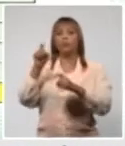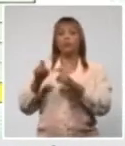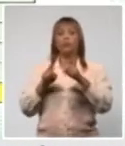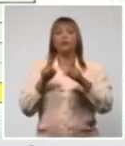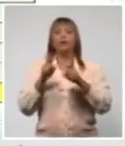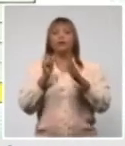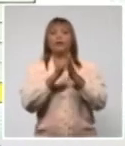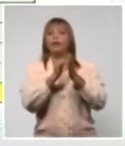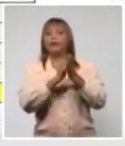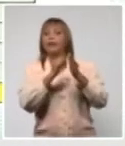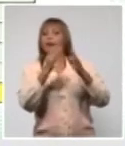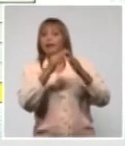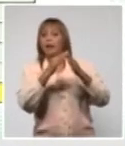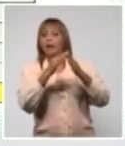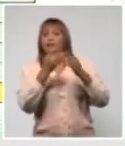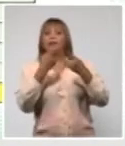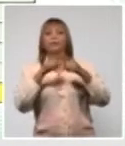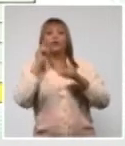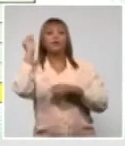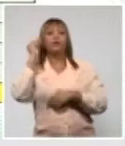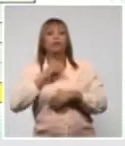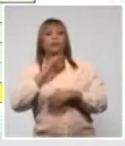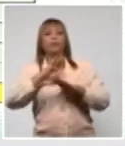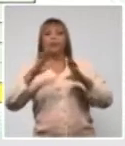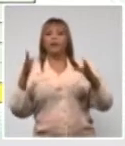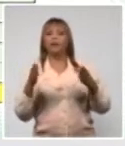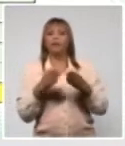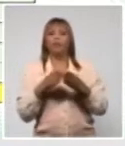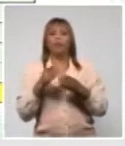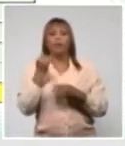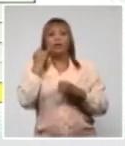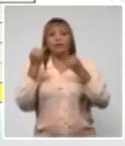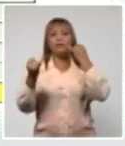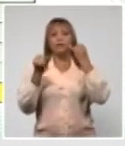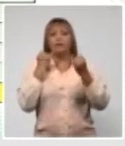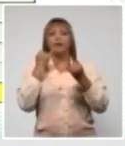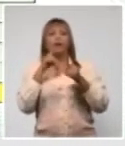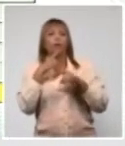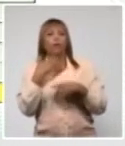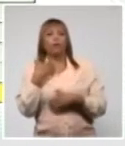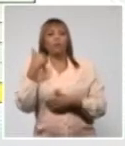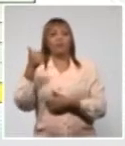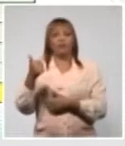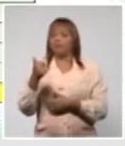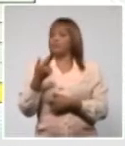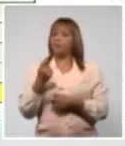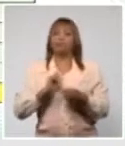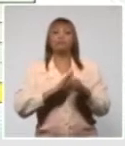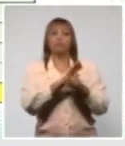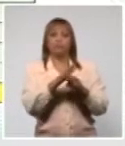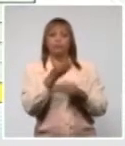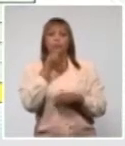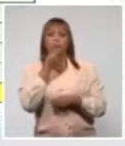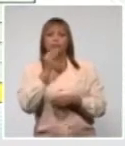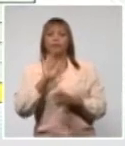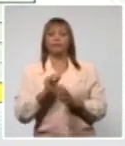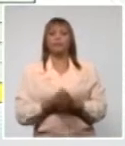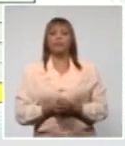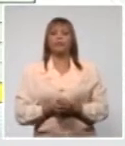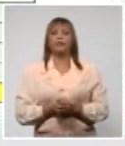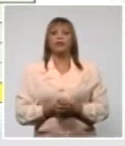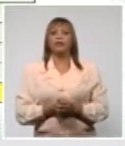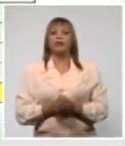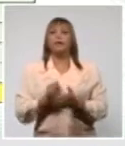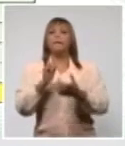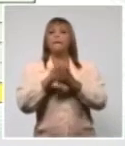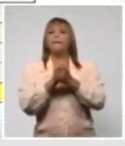with 0.13 remain with similar rates compared to the day before. This indicator allows